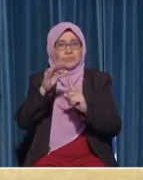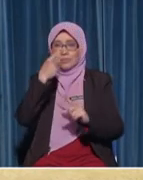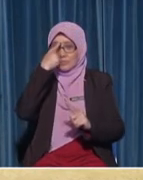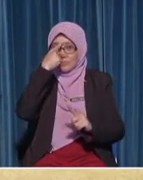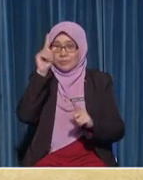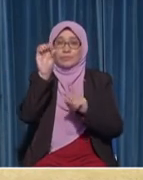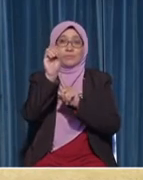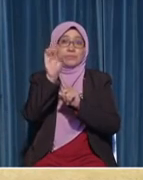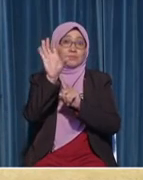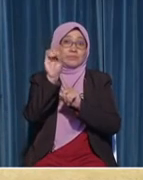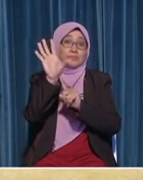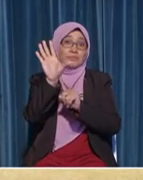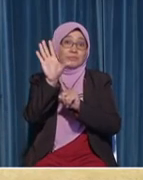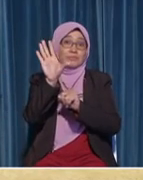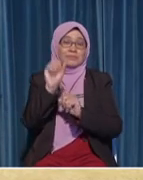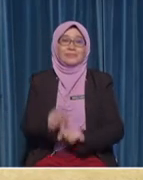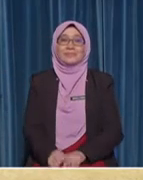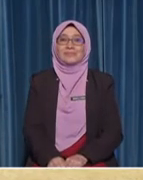the candle?